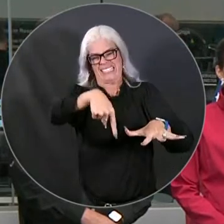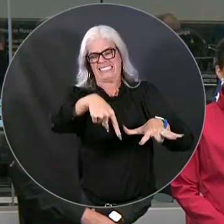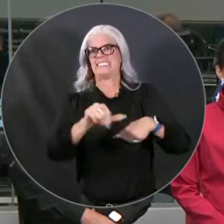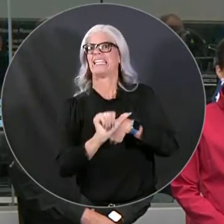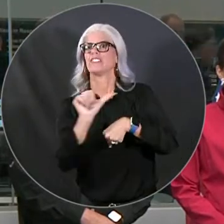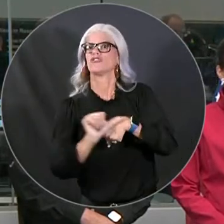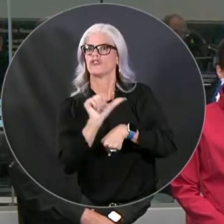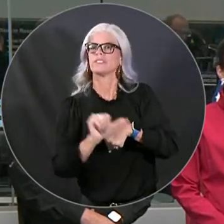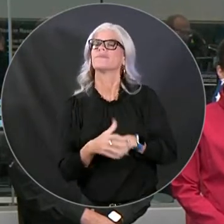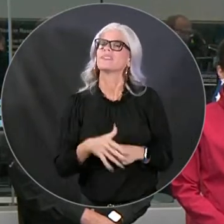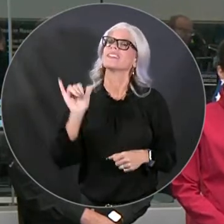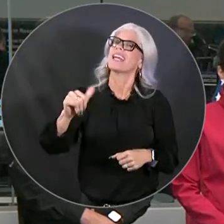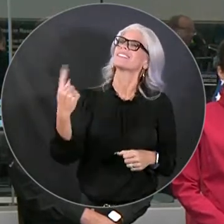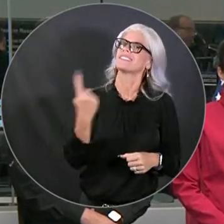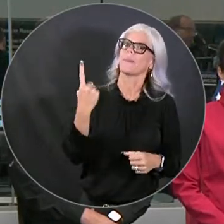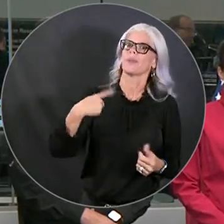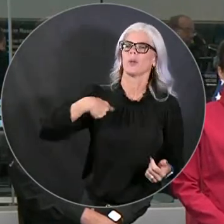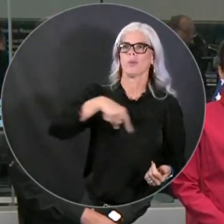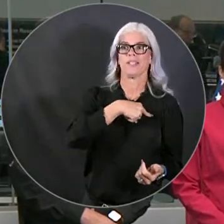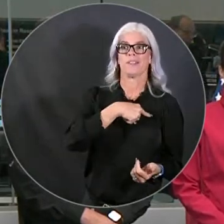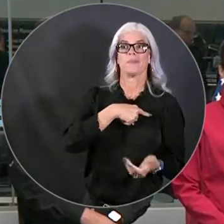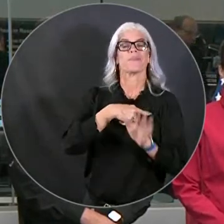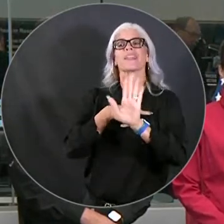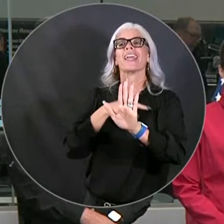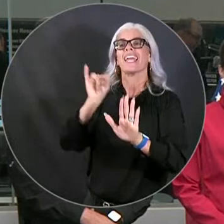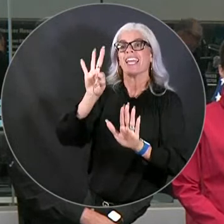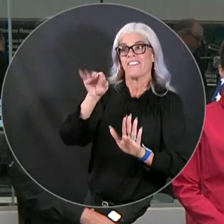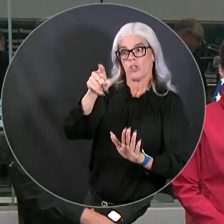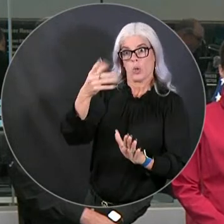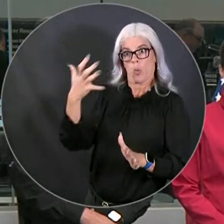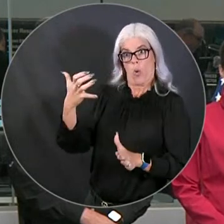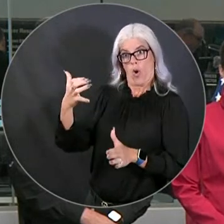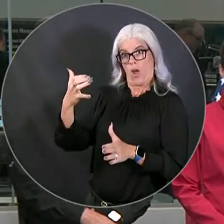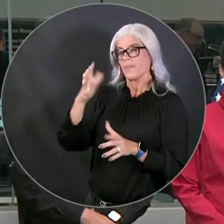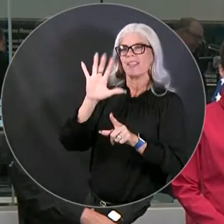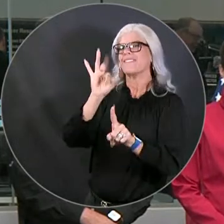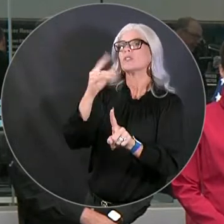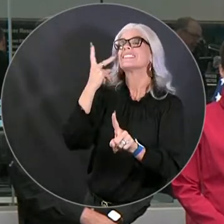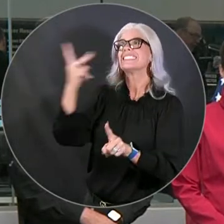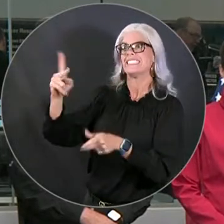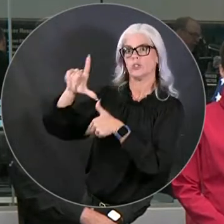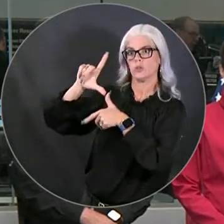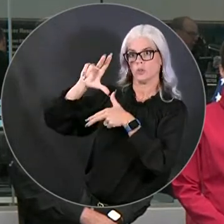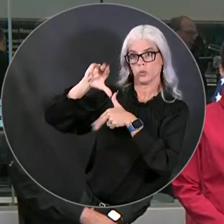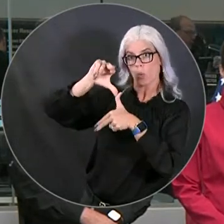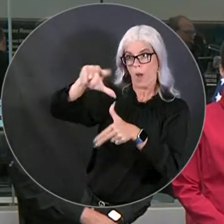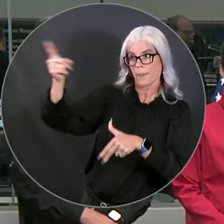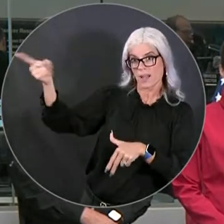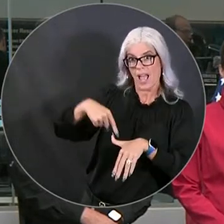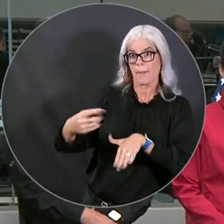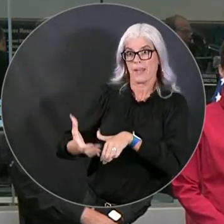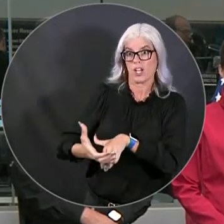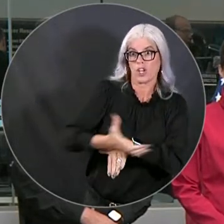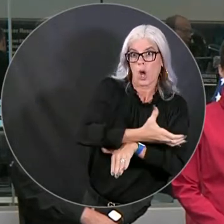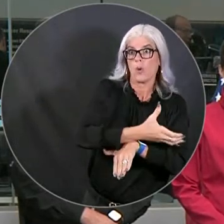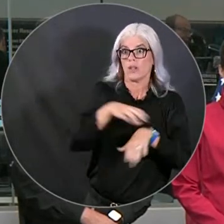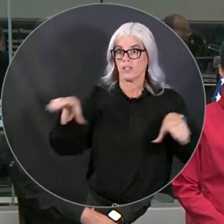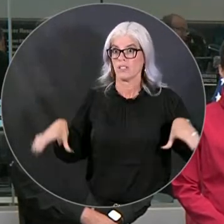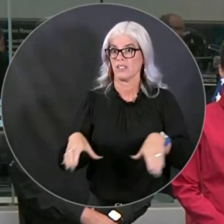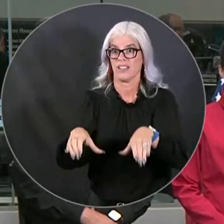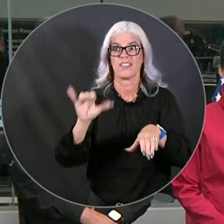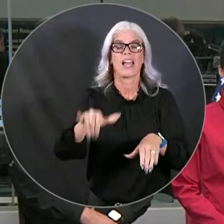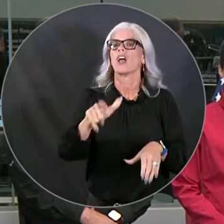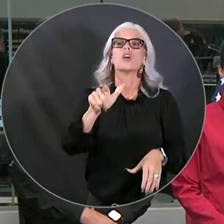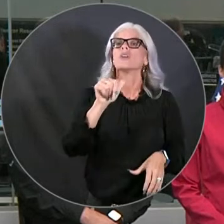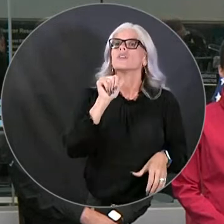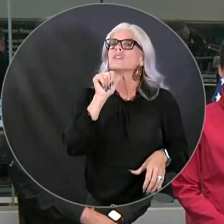that if you weathered the storm to this point, going and doing and getting involved in that is just totally not worth it,